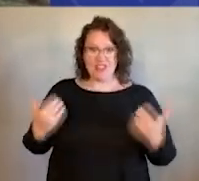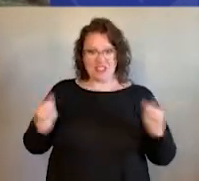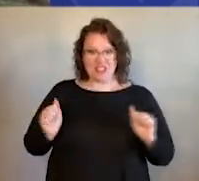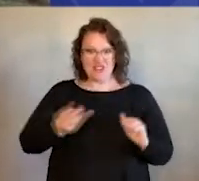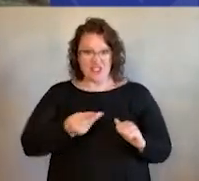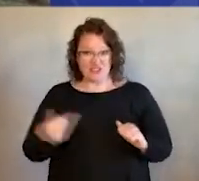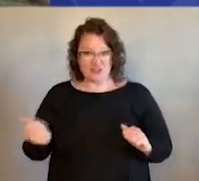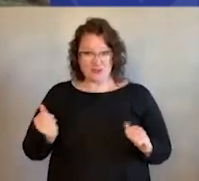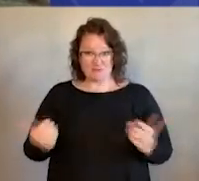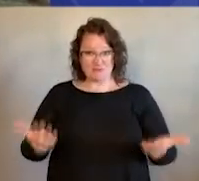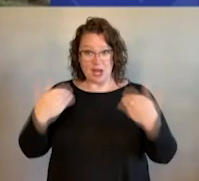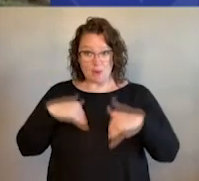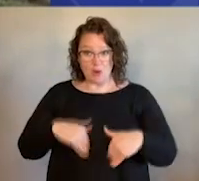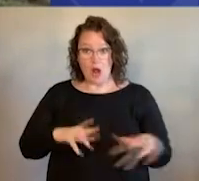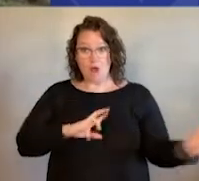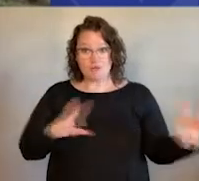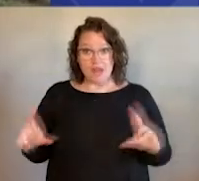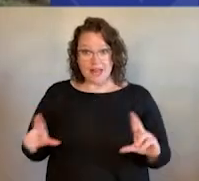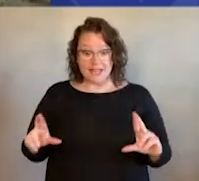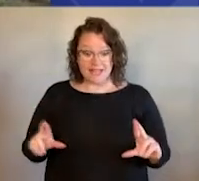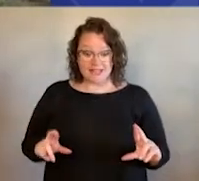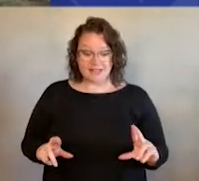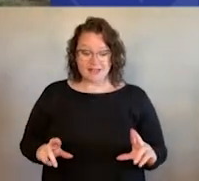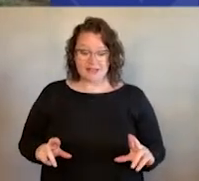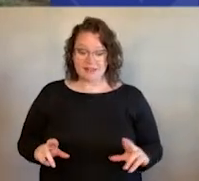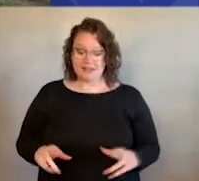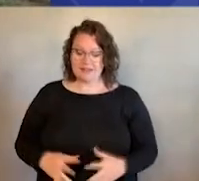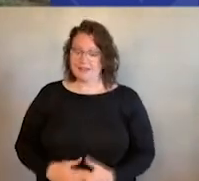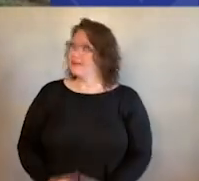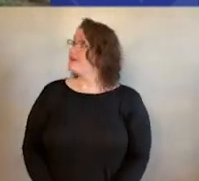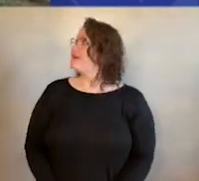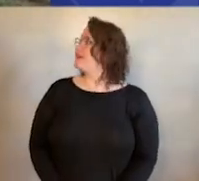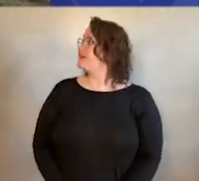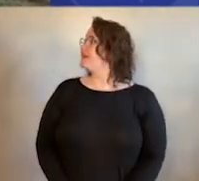a couple. Here we go. Ready?